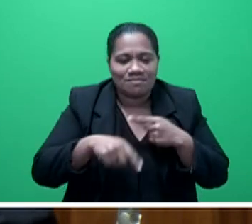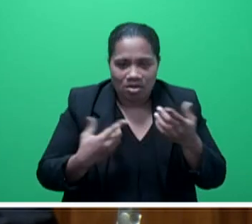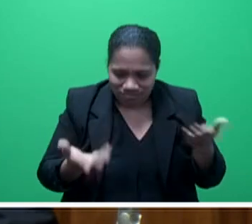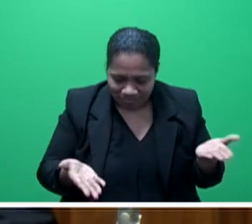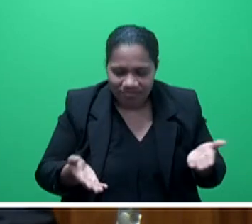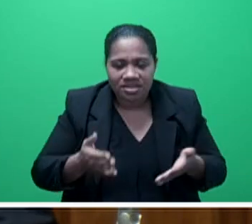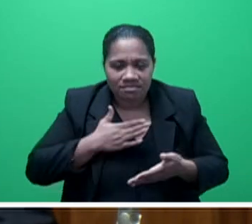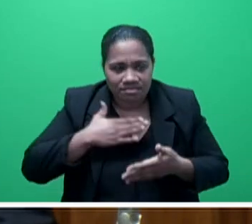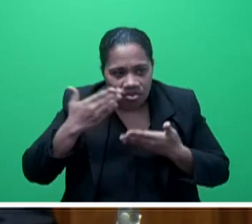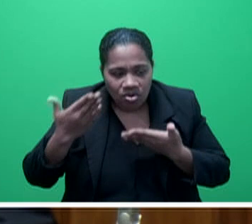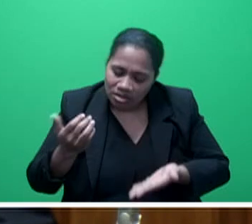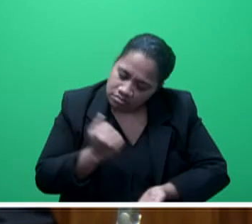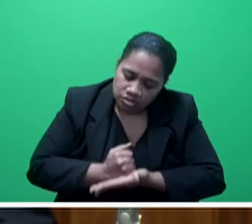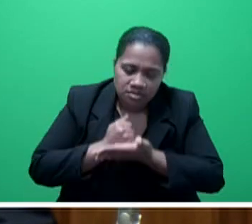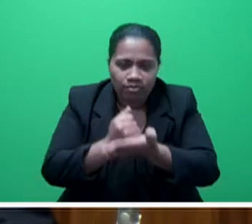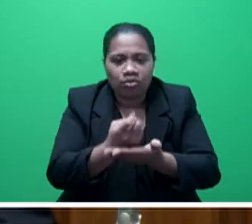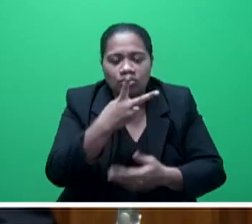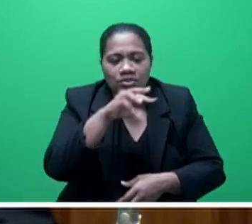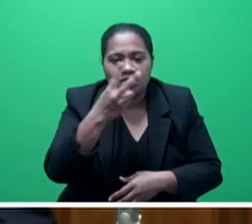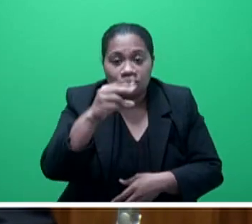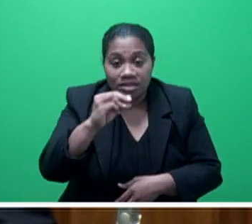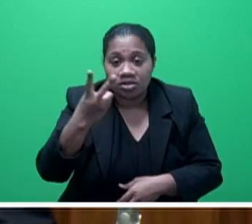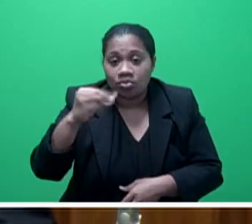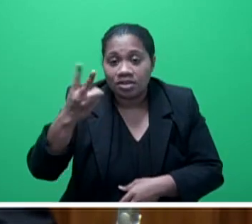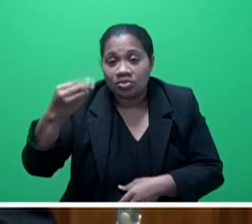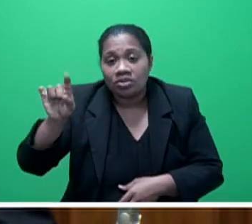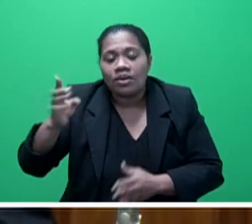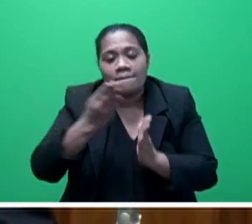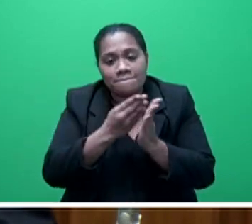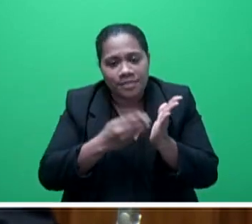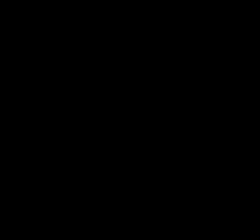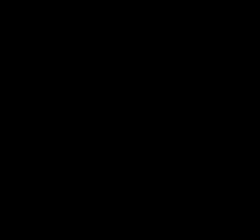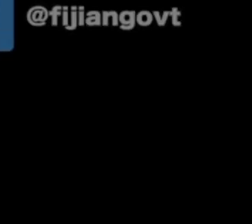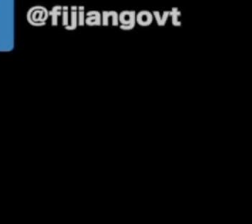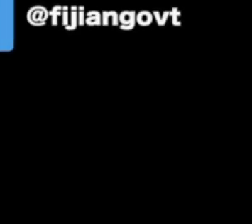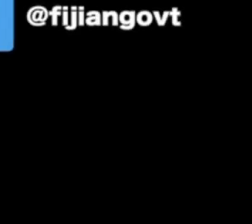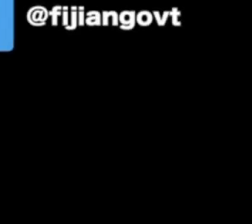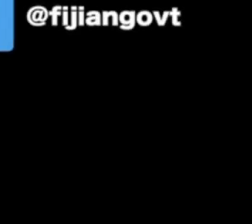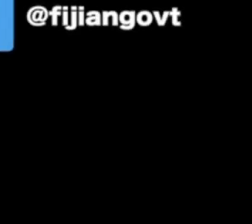privilege to support the 2020-2021 budget before the House. Thank you, Mr. Speaker.